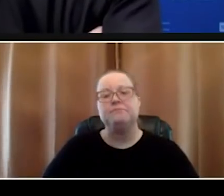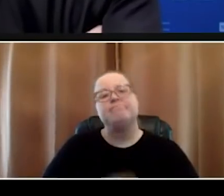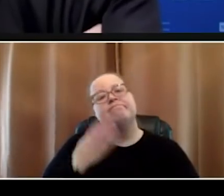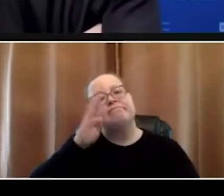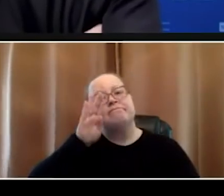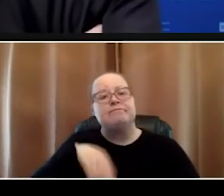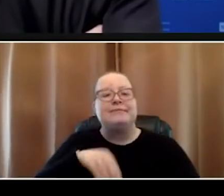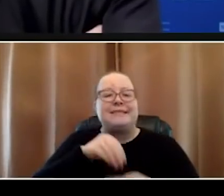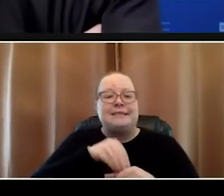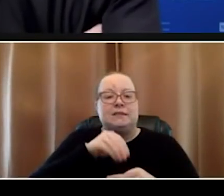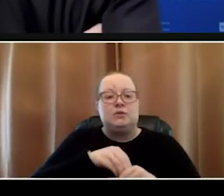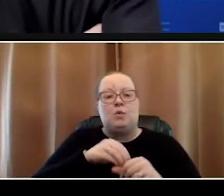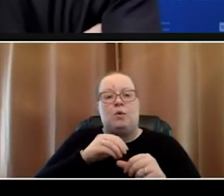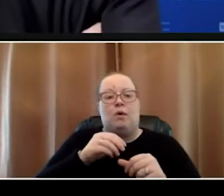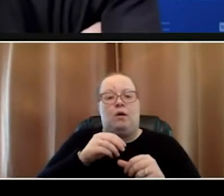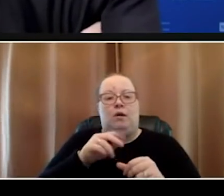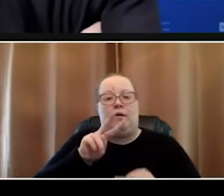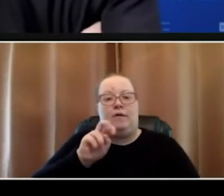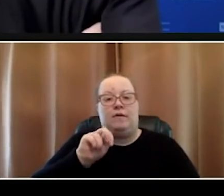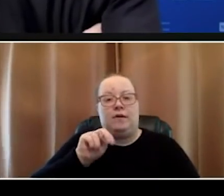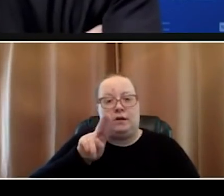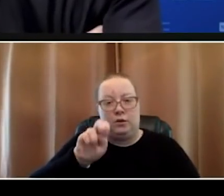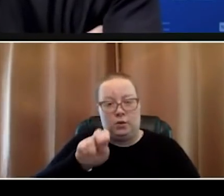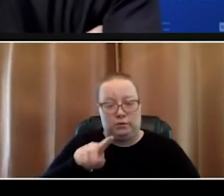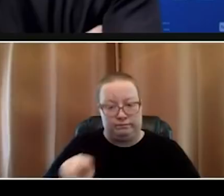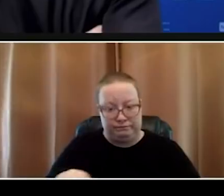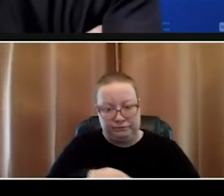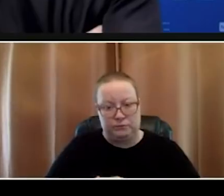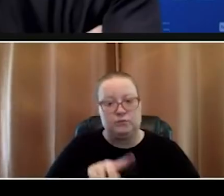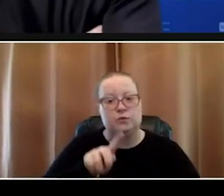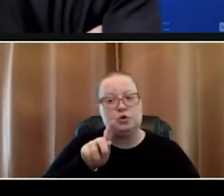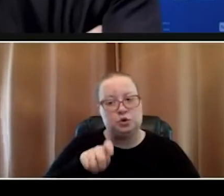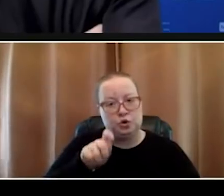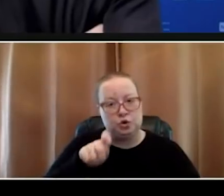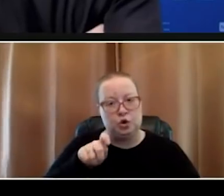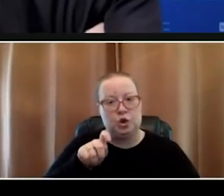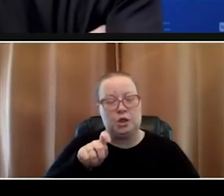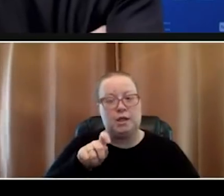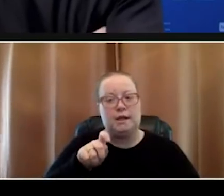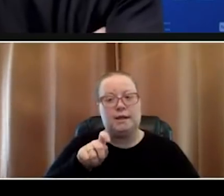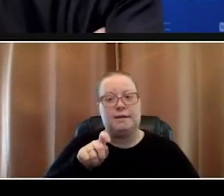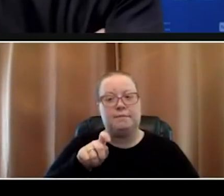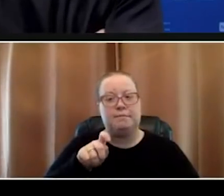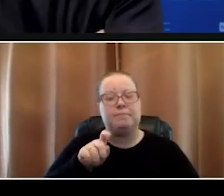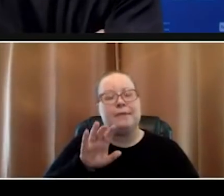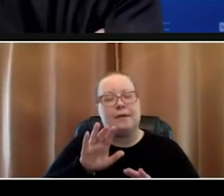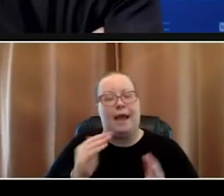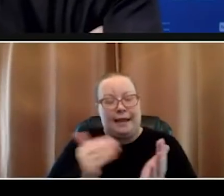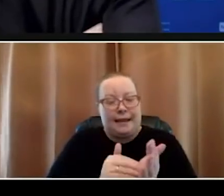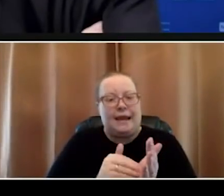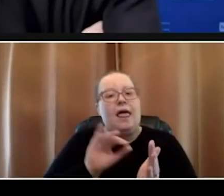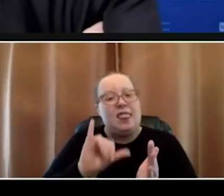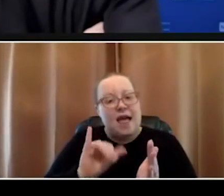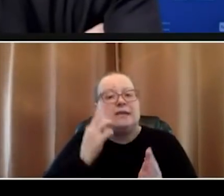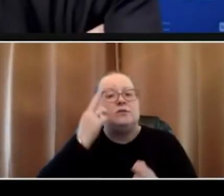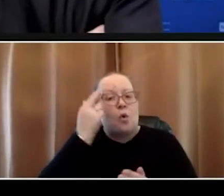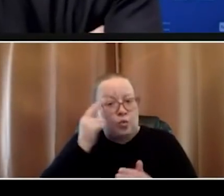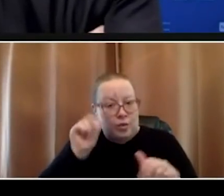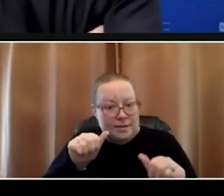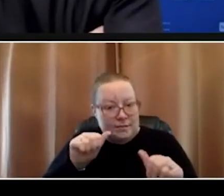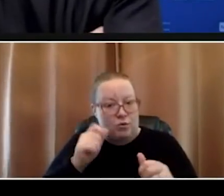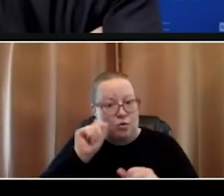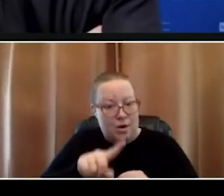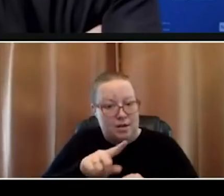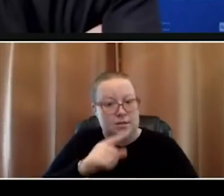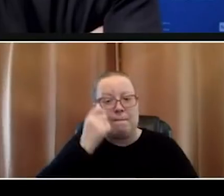venues should, again, it's a reasonable question, Maurine, but it depends on